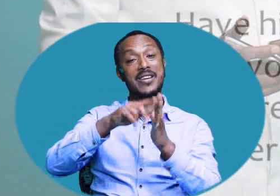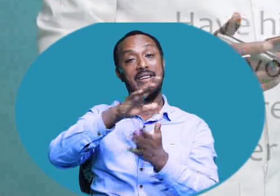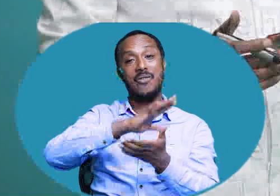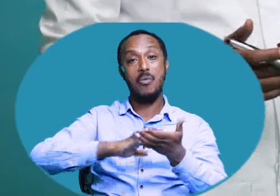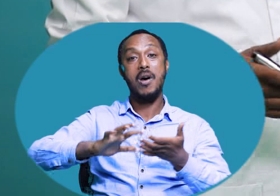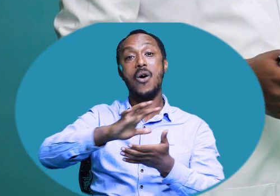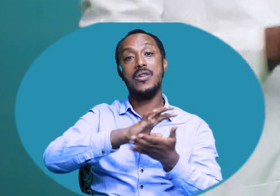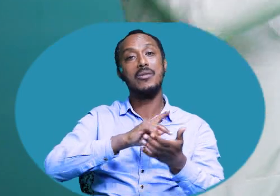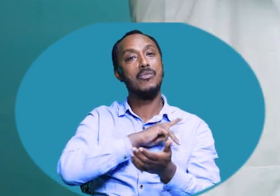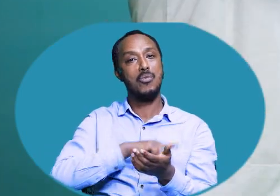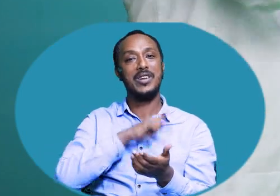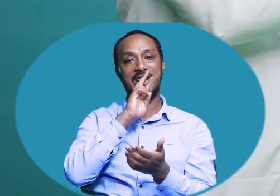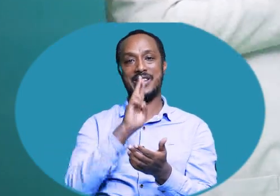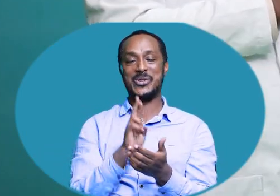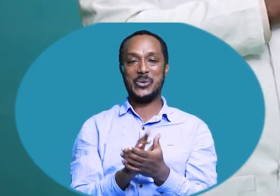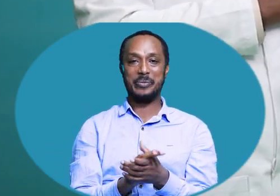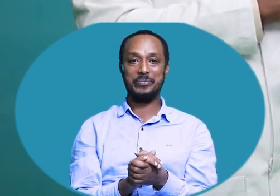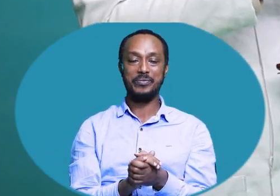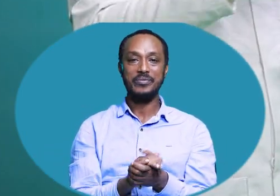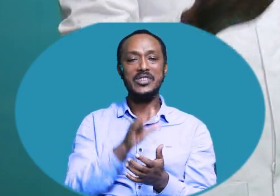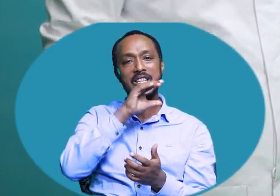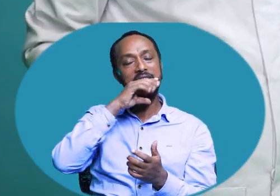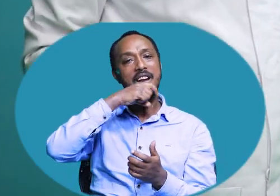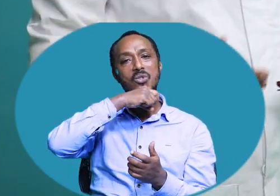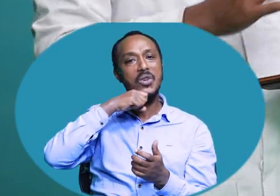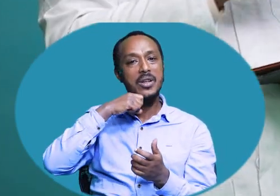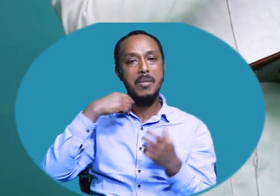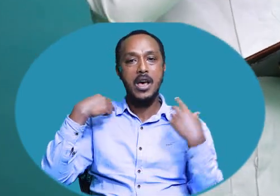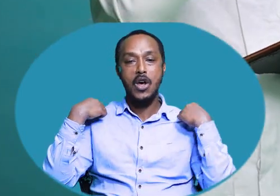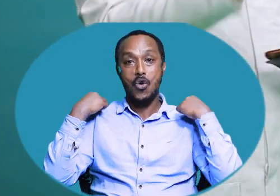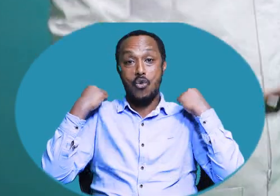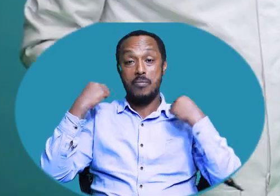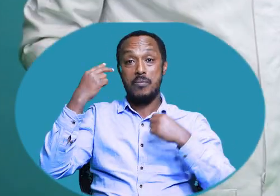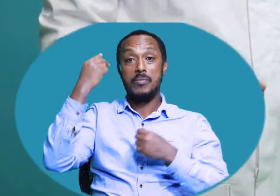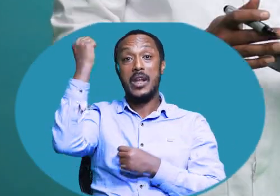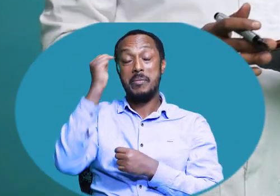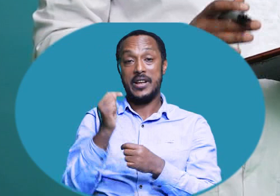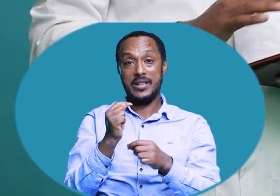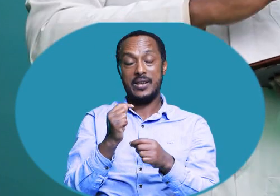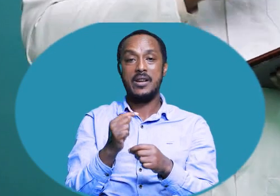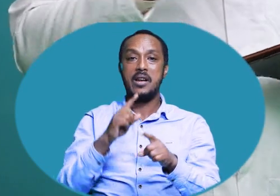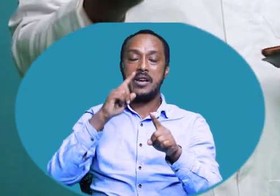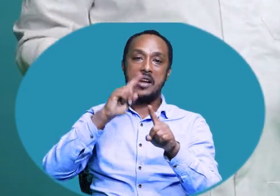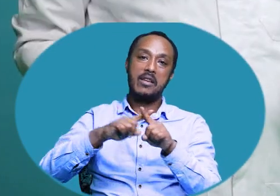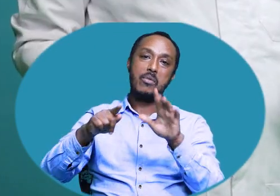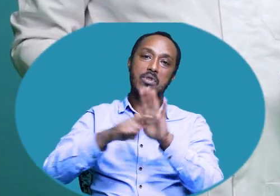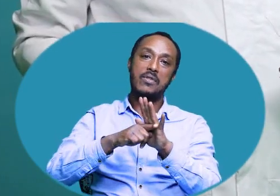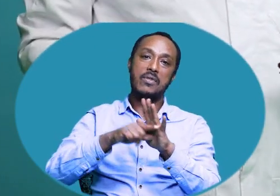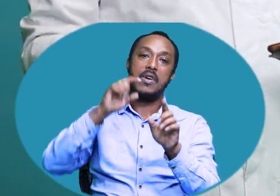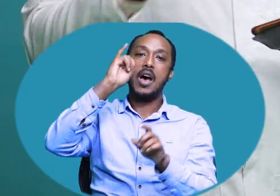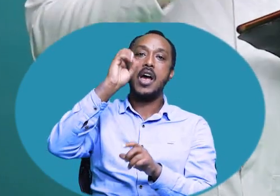ionic compound properties. Crystalline solids at room temperature. The fundamental units are positive and negative